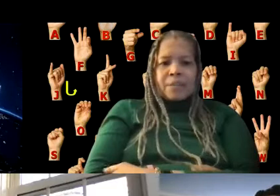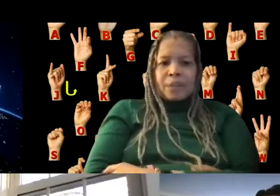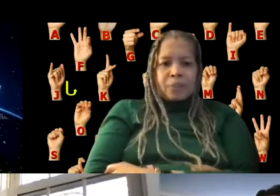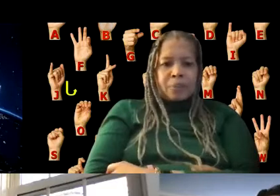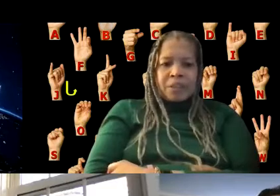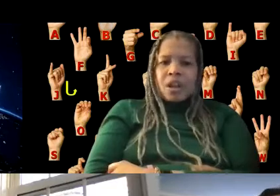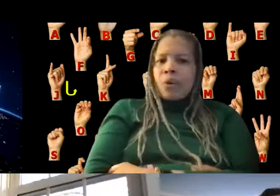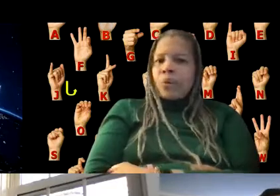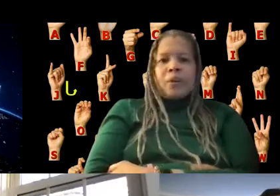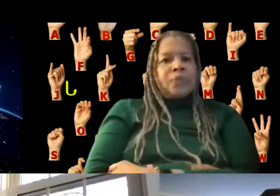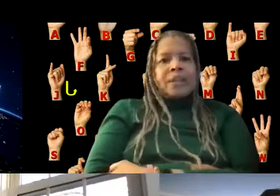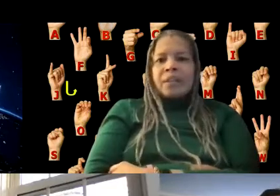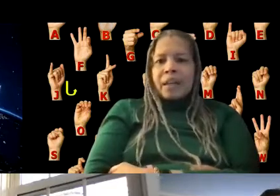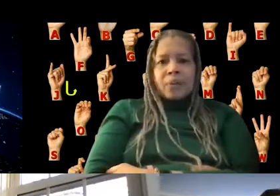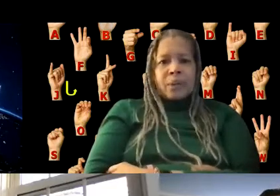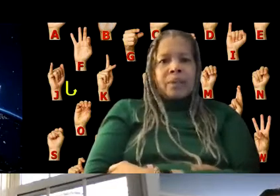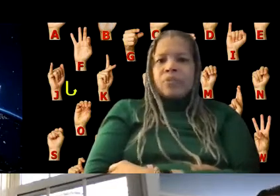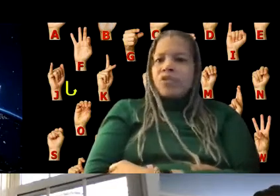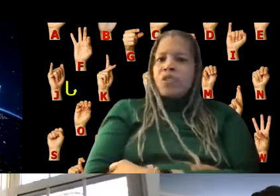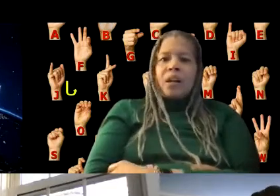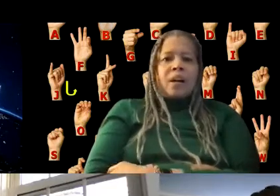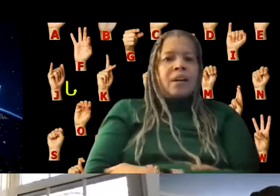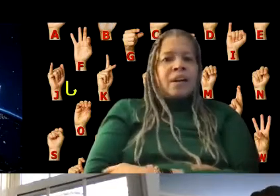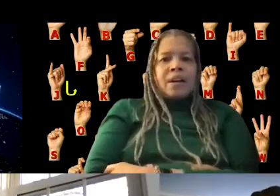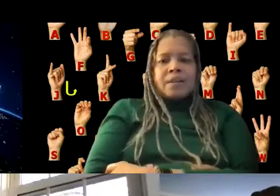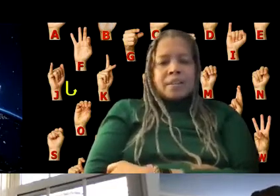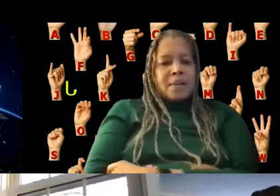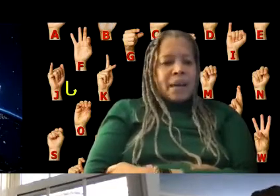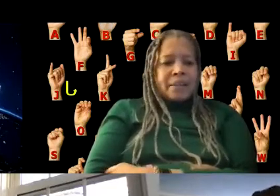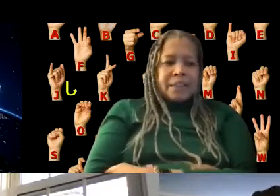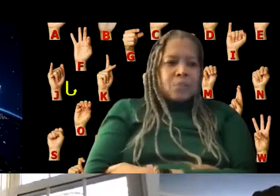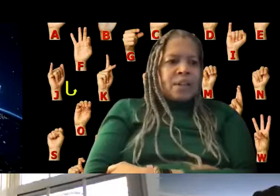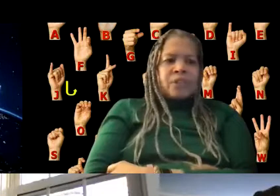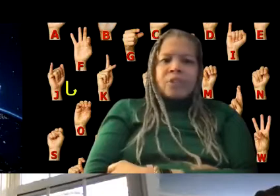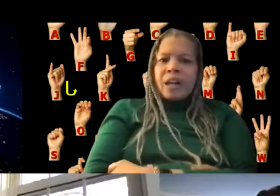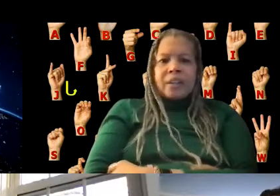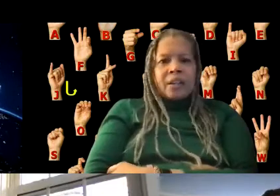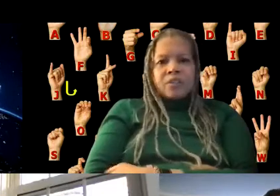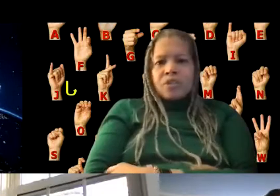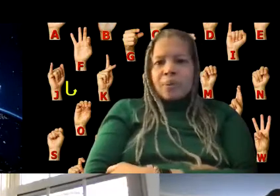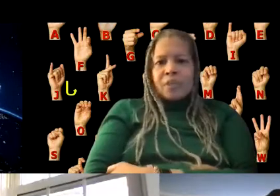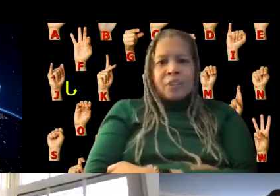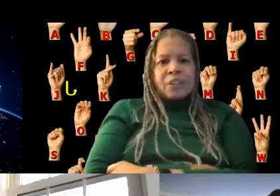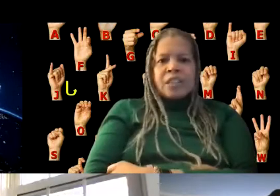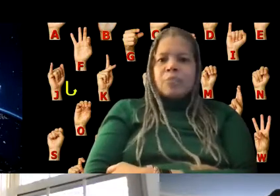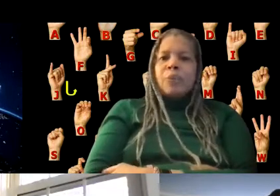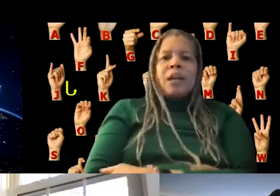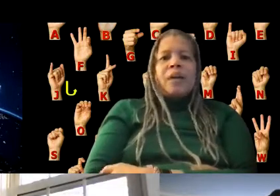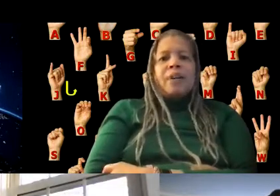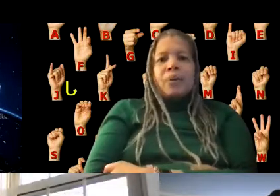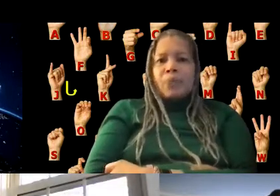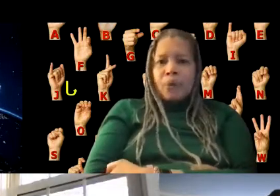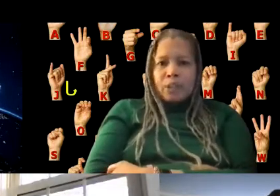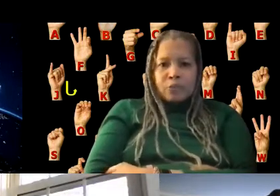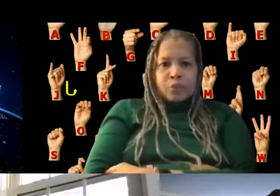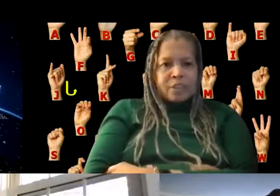just like my little brother. We don't think alike. We don't share the same ideas. We have different ideologies about various things, but we have